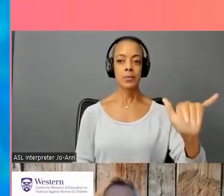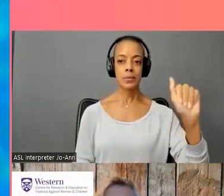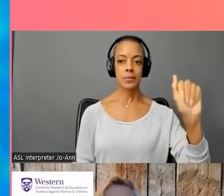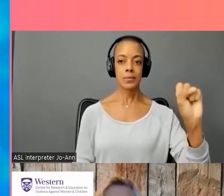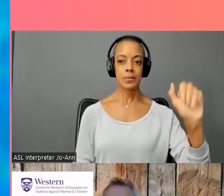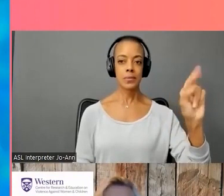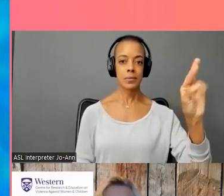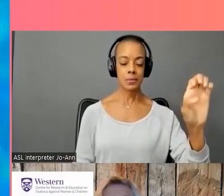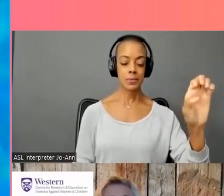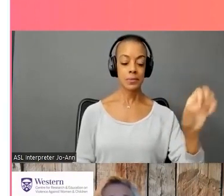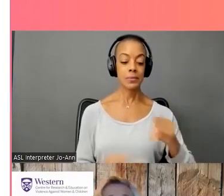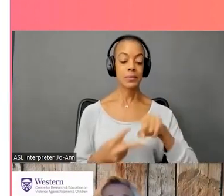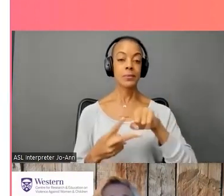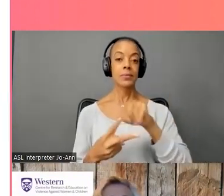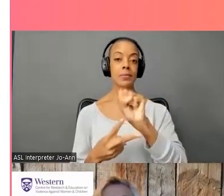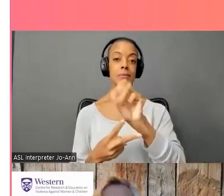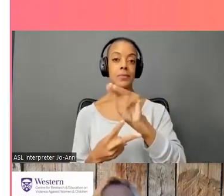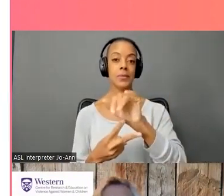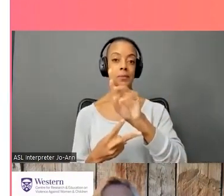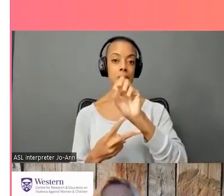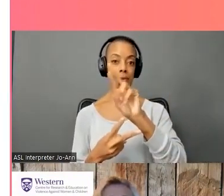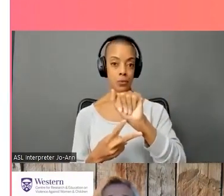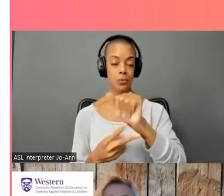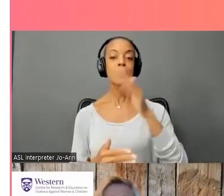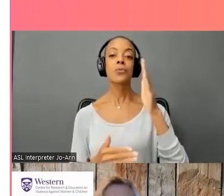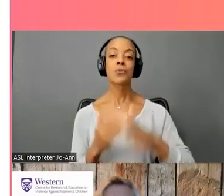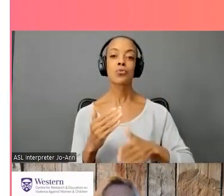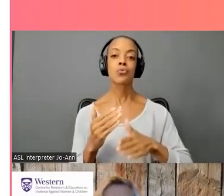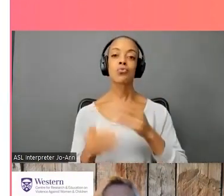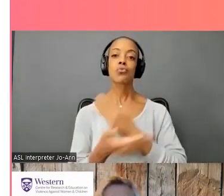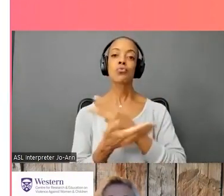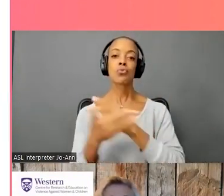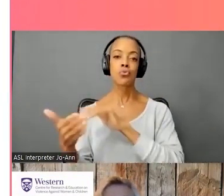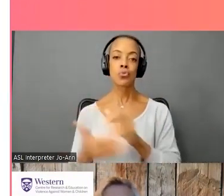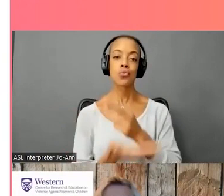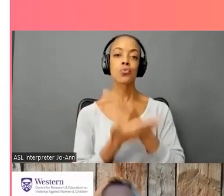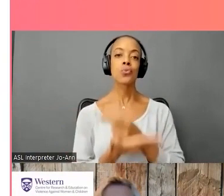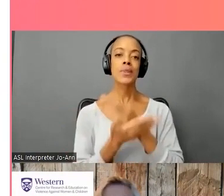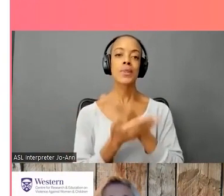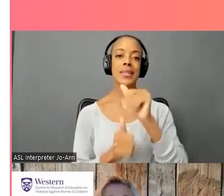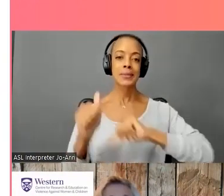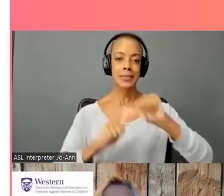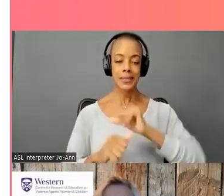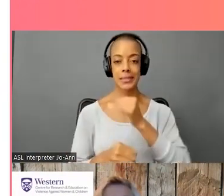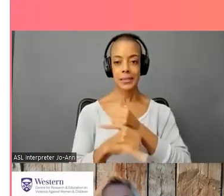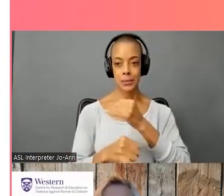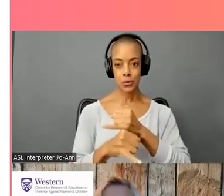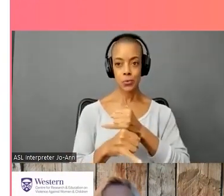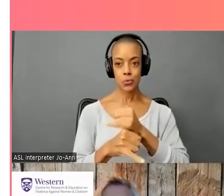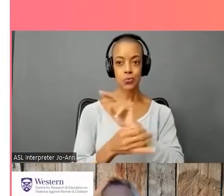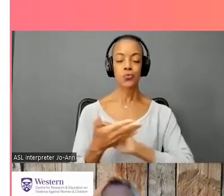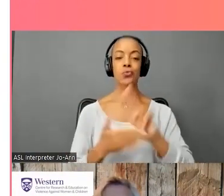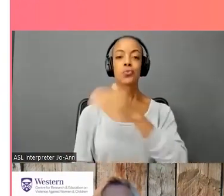Dr. Samira Omar completed her doctoral studies in the Rehabilitation Sciences Institute at the University